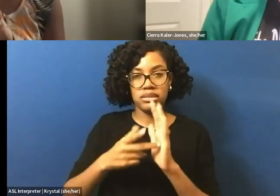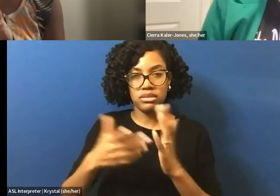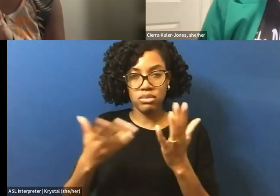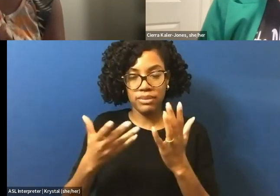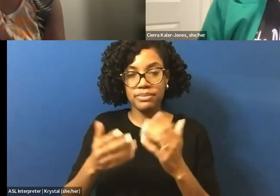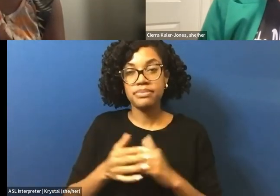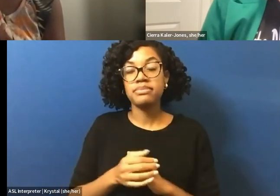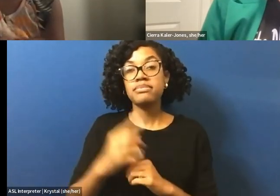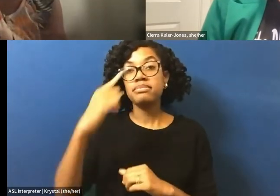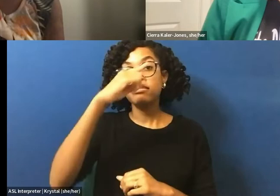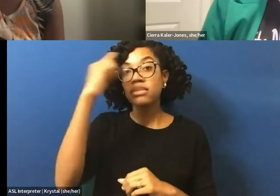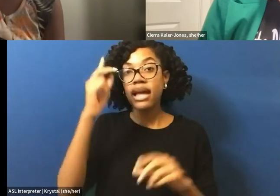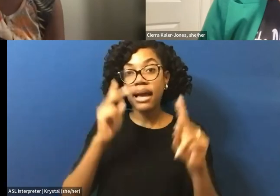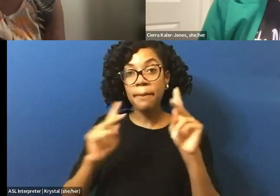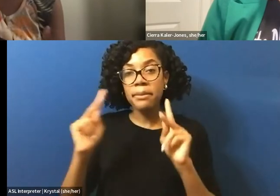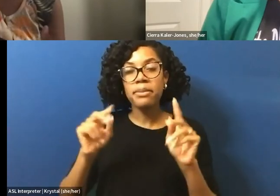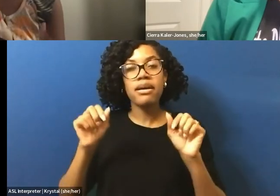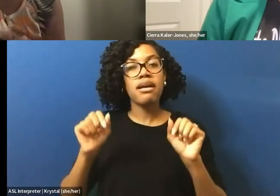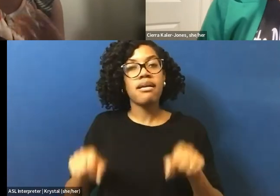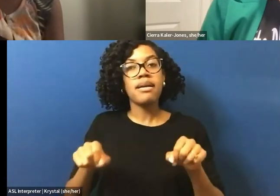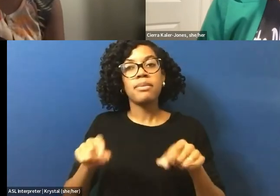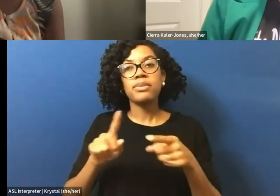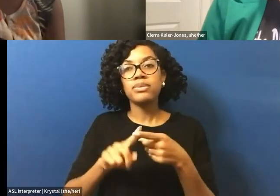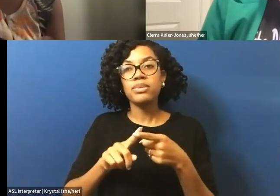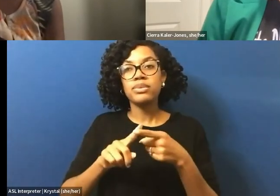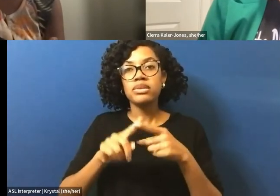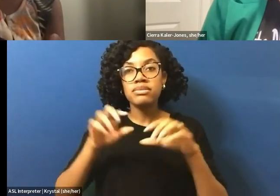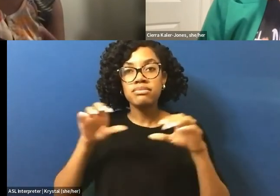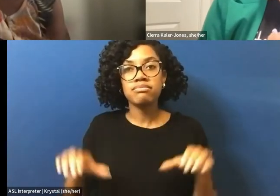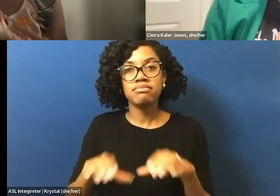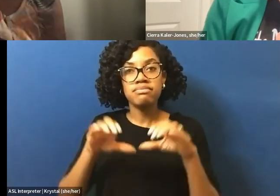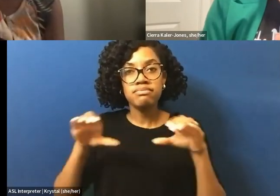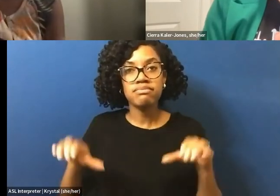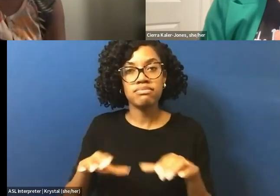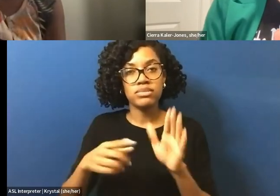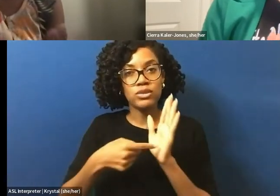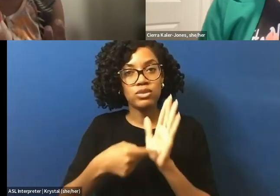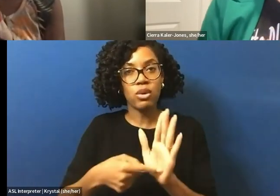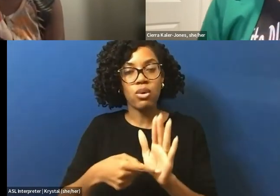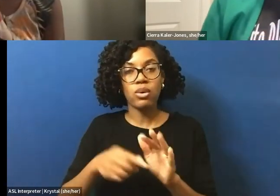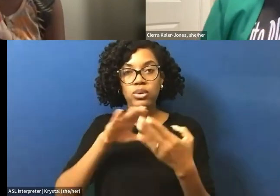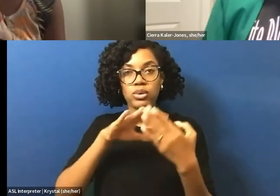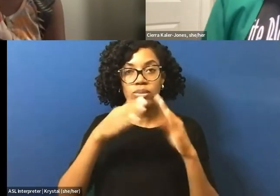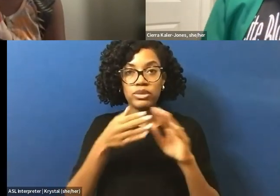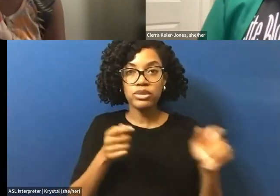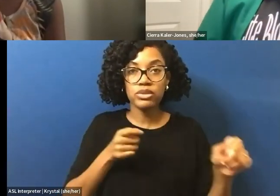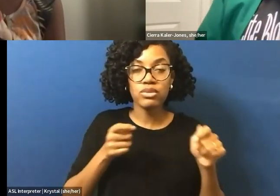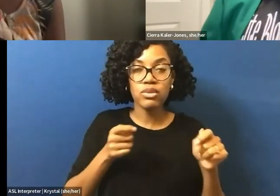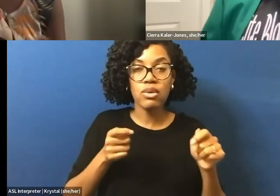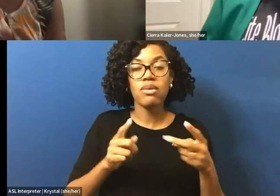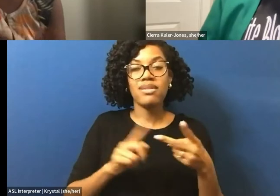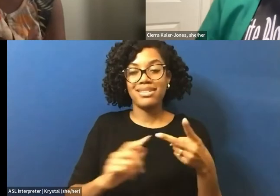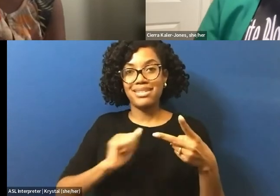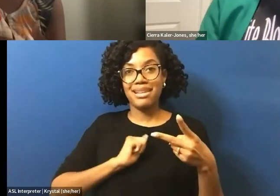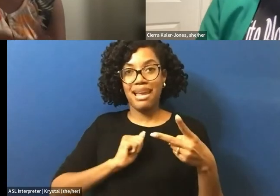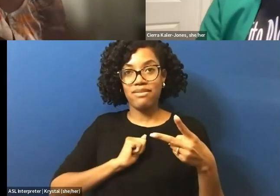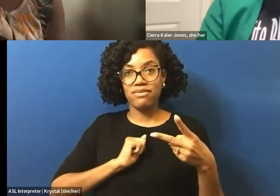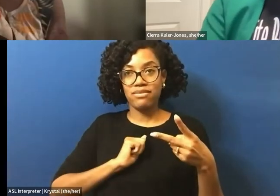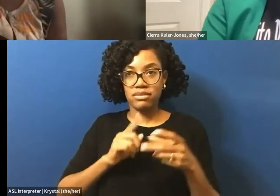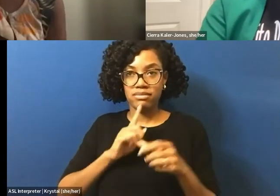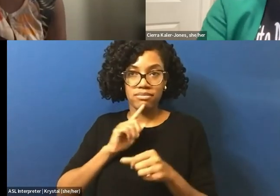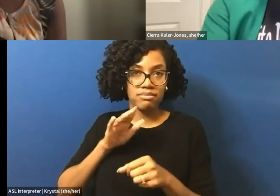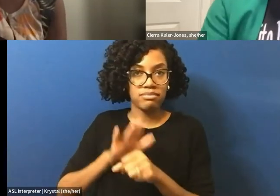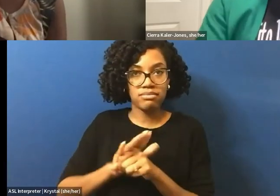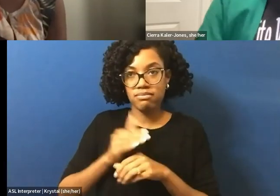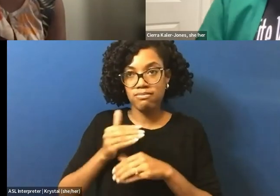people being able to exercise community control, self-determination, and self-defense, right? And to